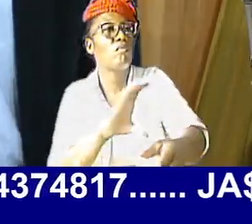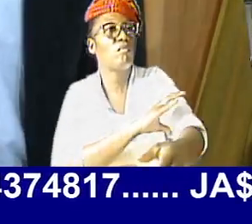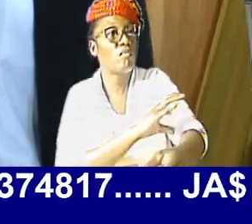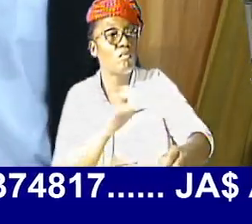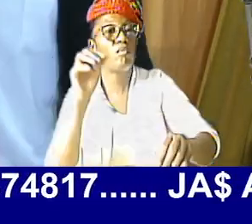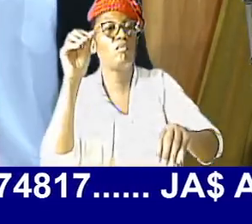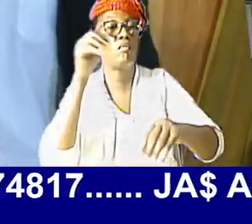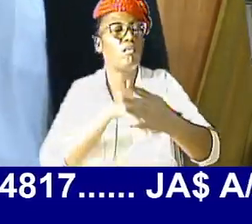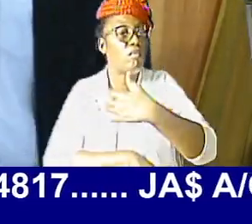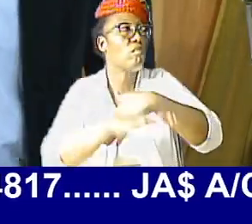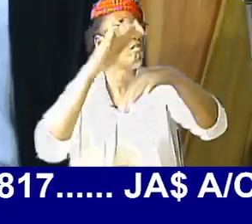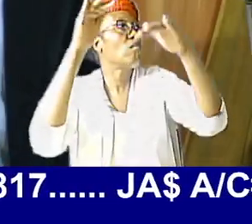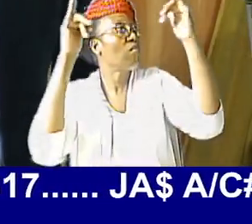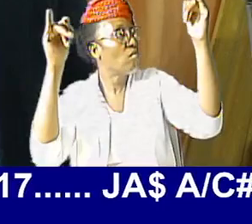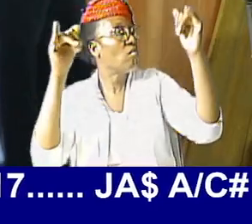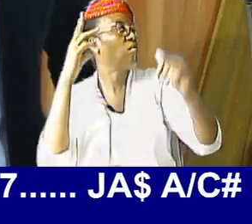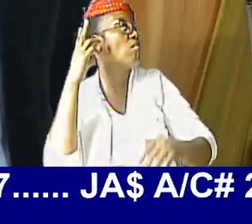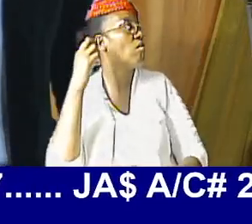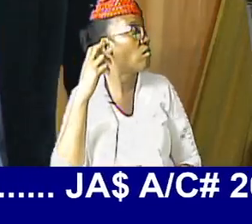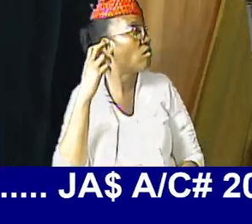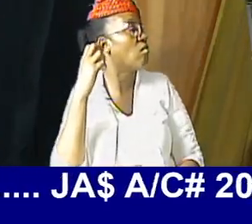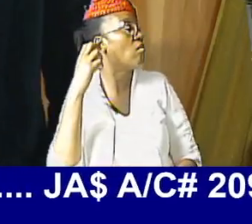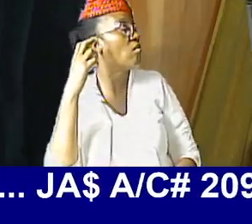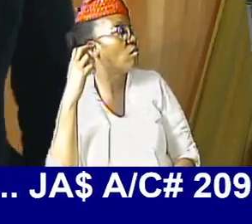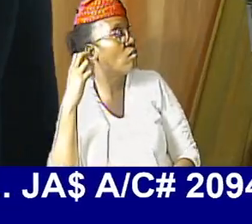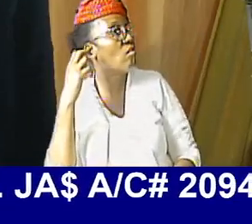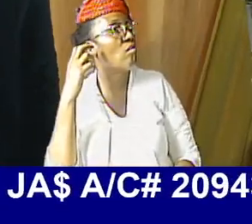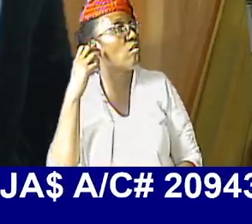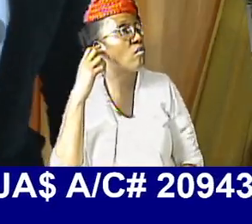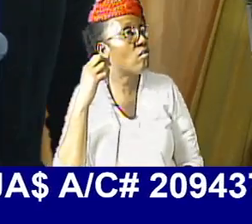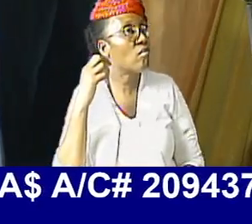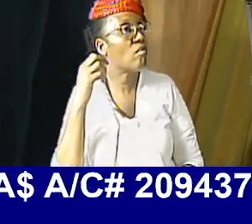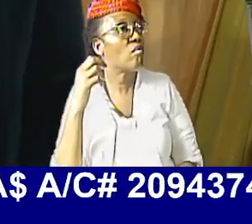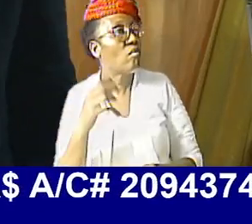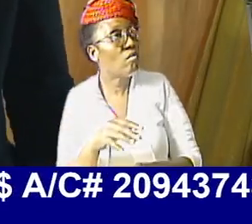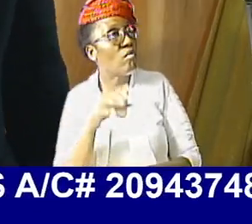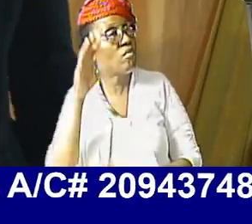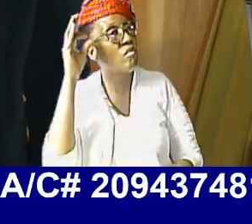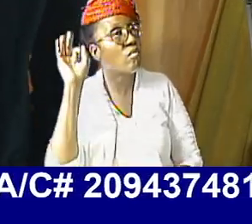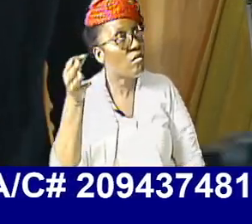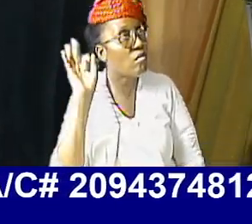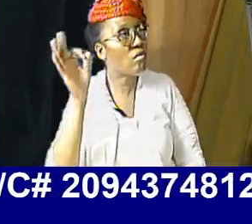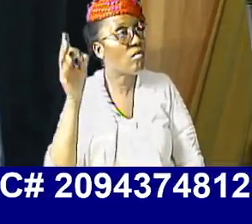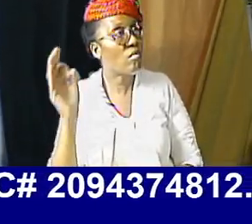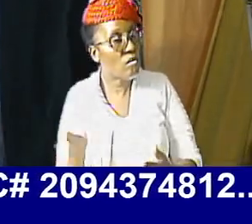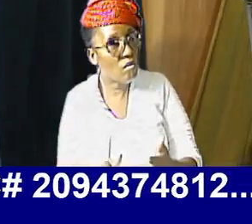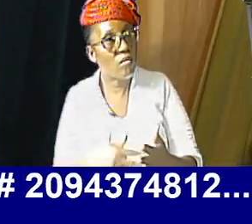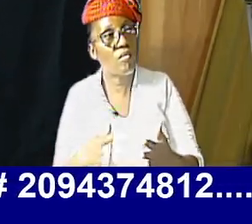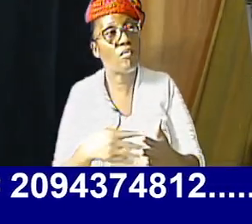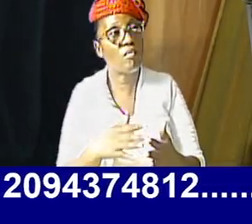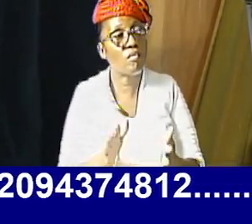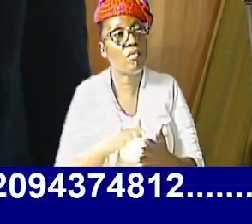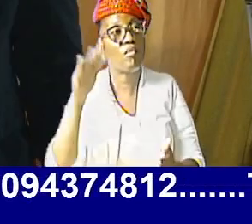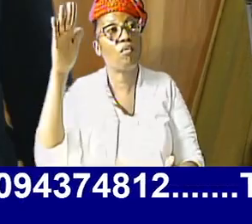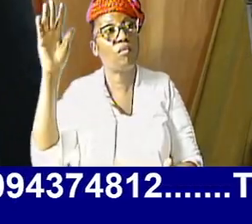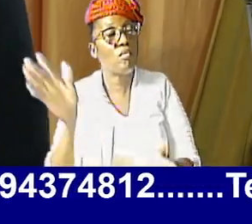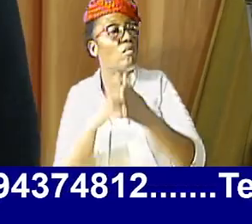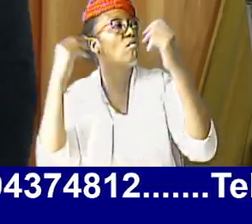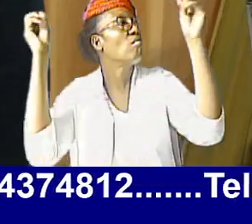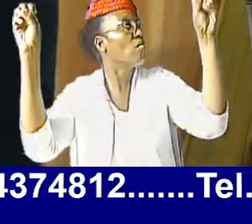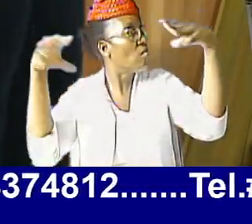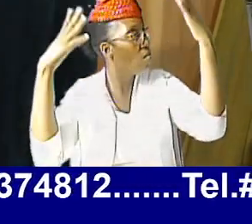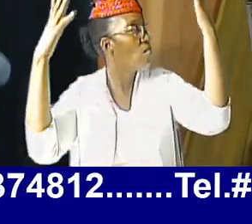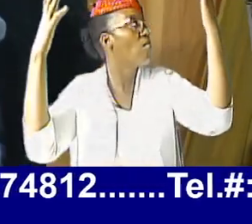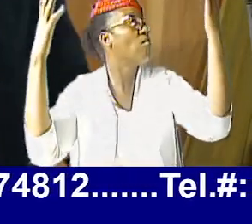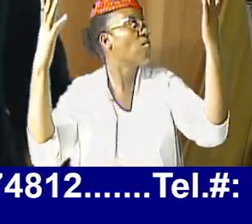the sky. I hear the angels sing in glory,